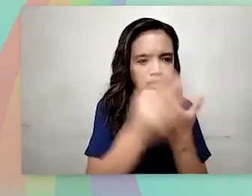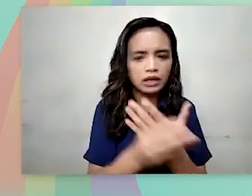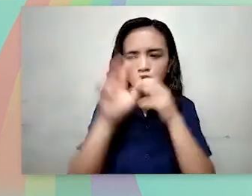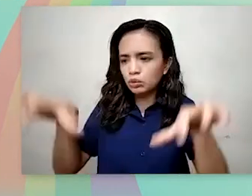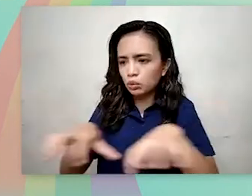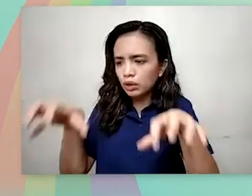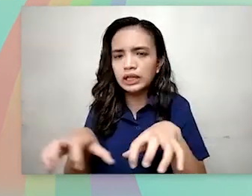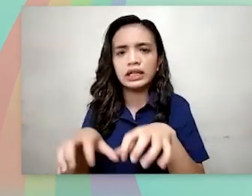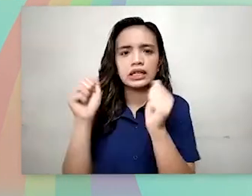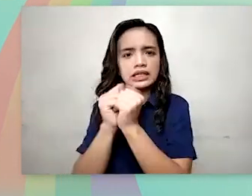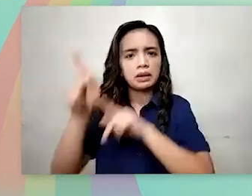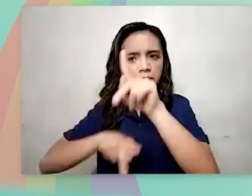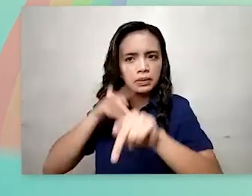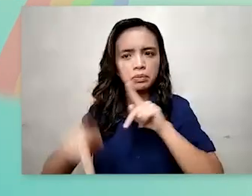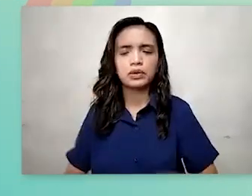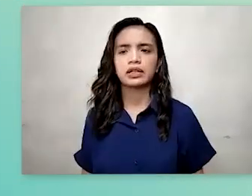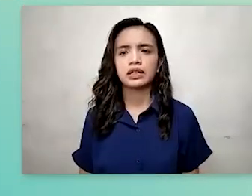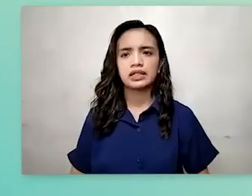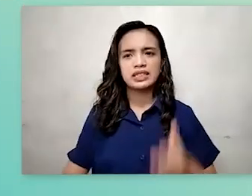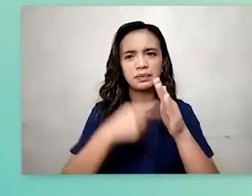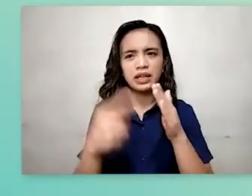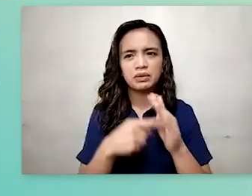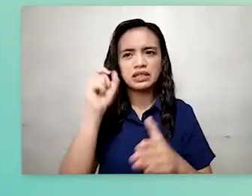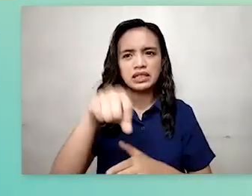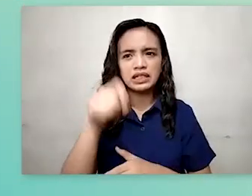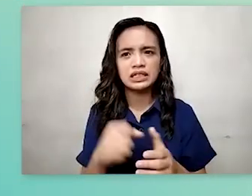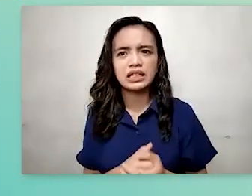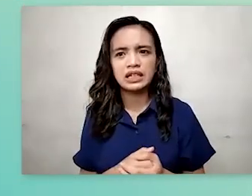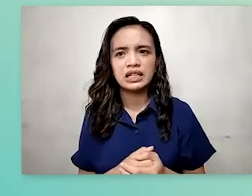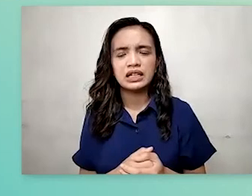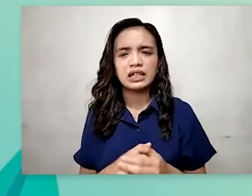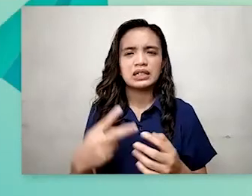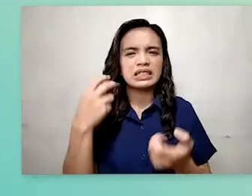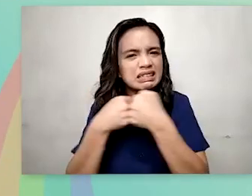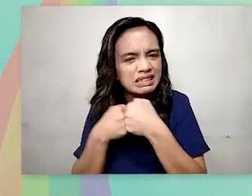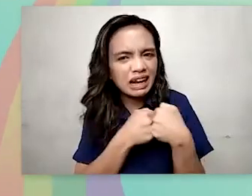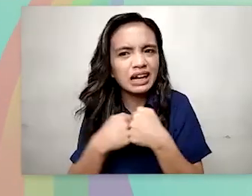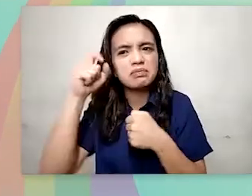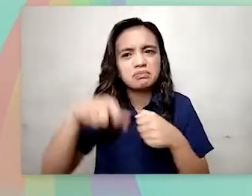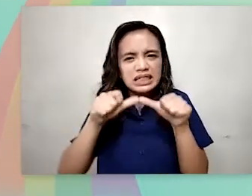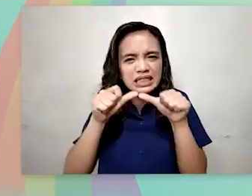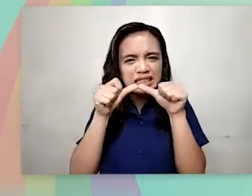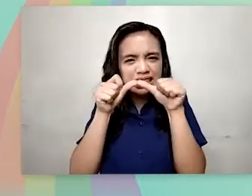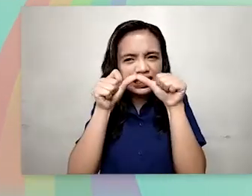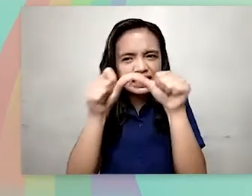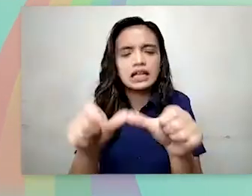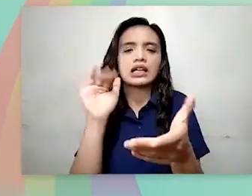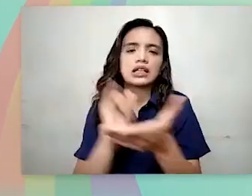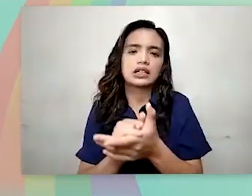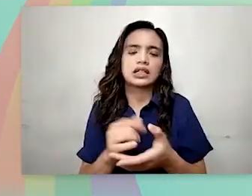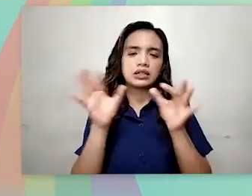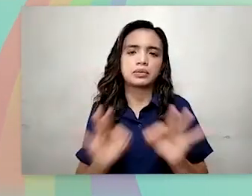these programs and working with people. And sometimes it's like pushing a rock up the hill and the rock keeps rolling down again. But you have